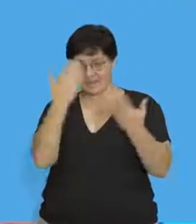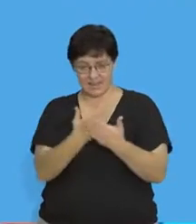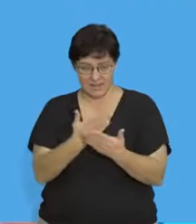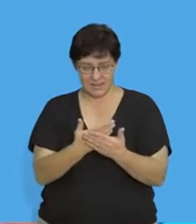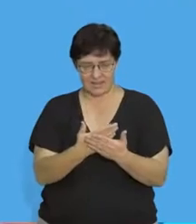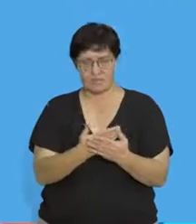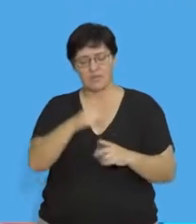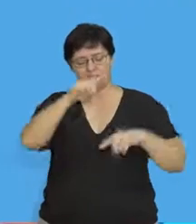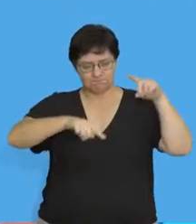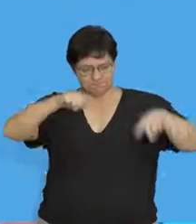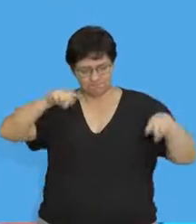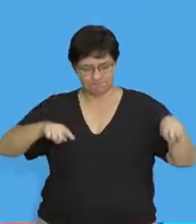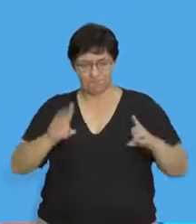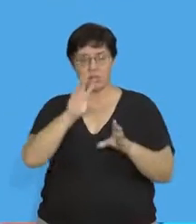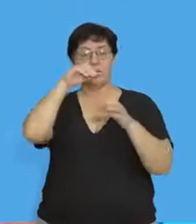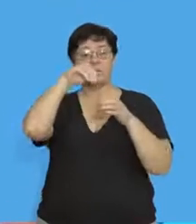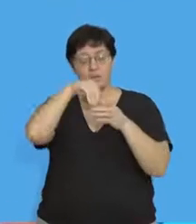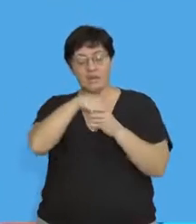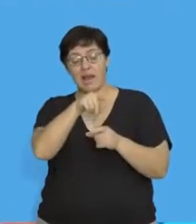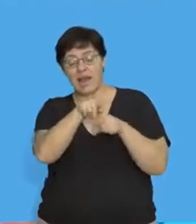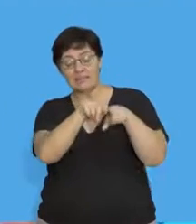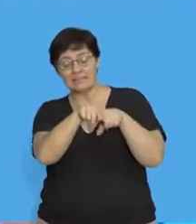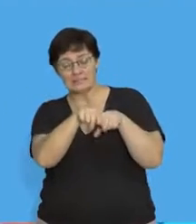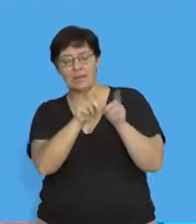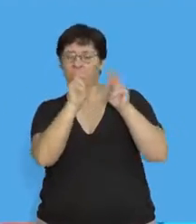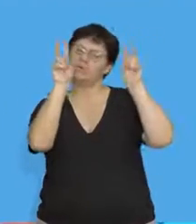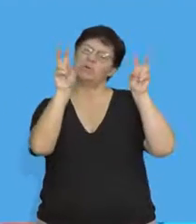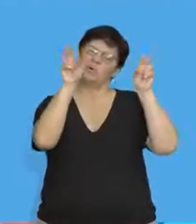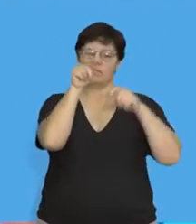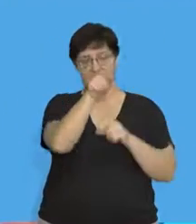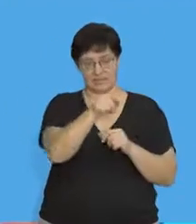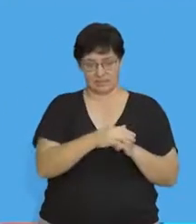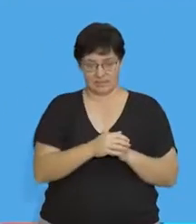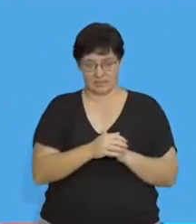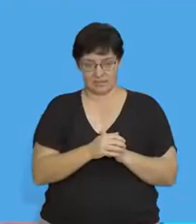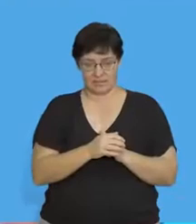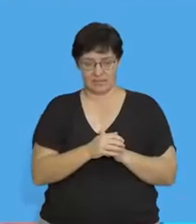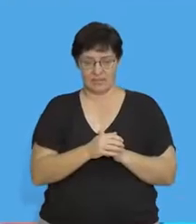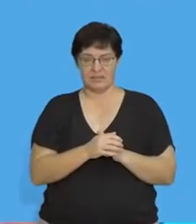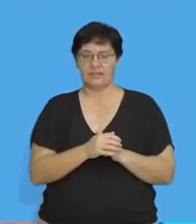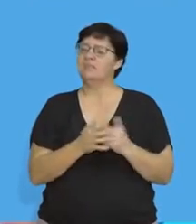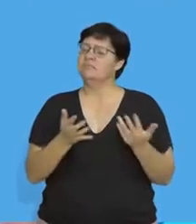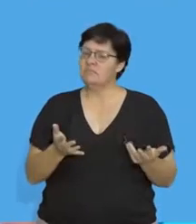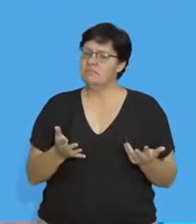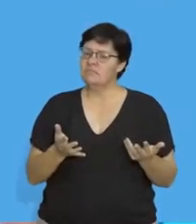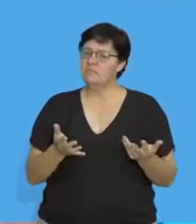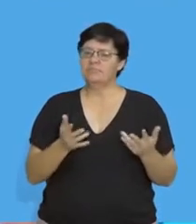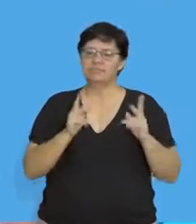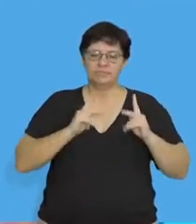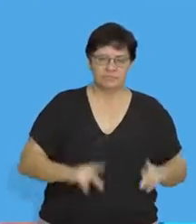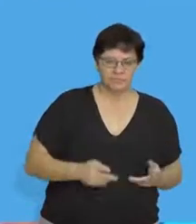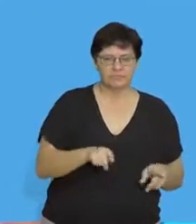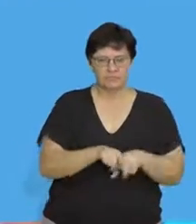different variables within an experiment, within a topic of focus that we're looking at in both physics